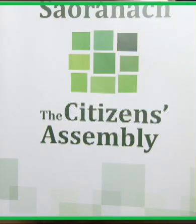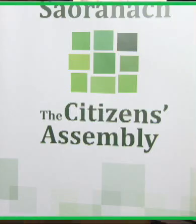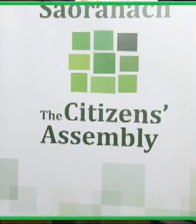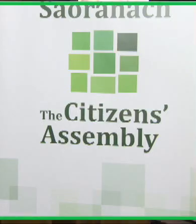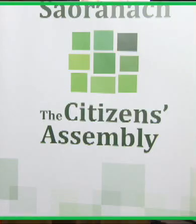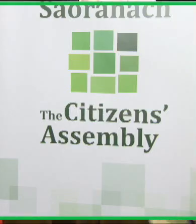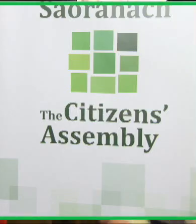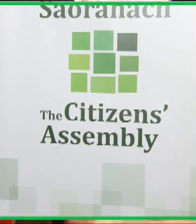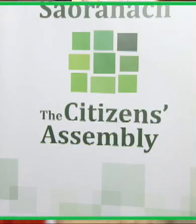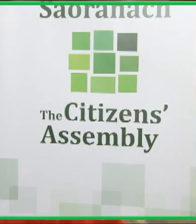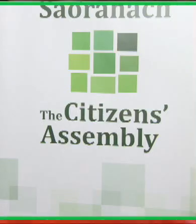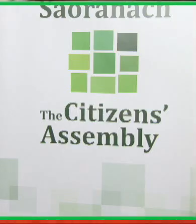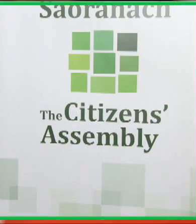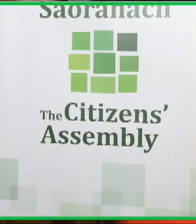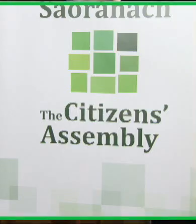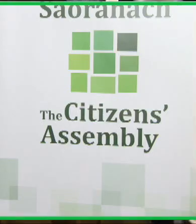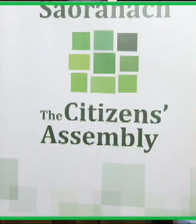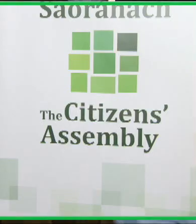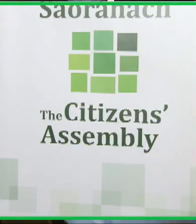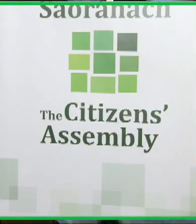Have they got?